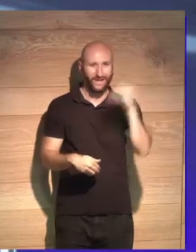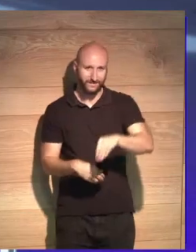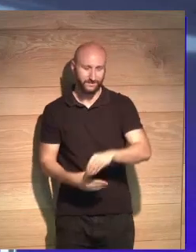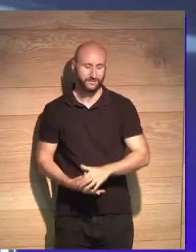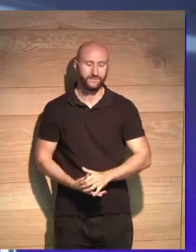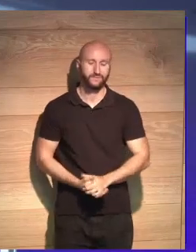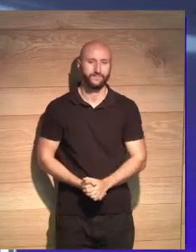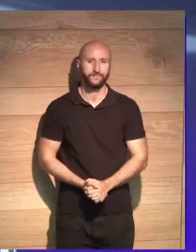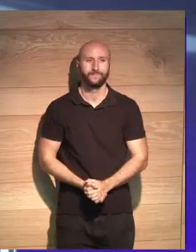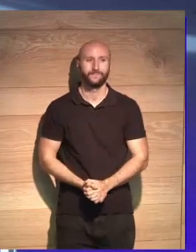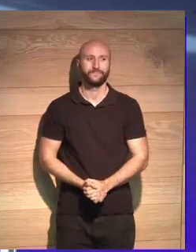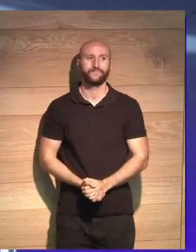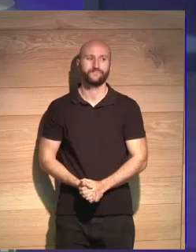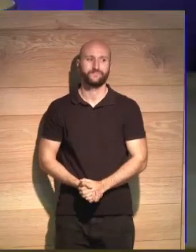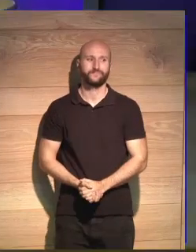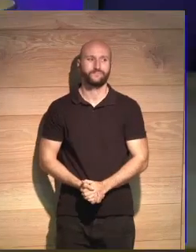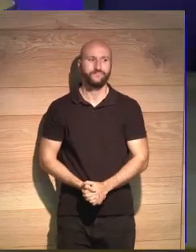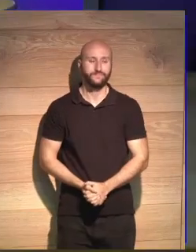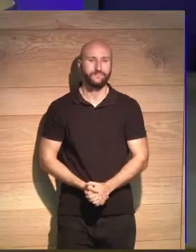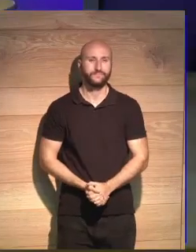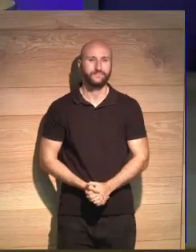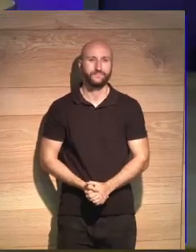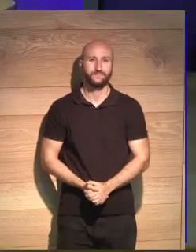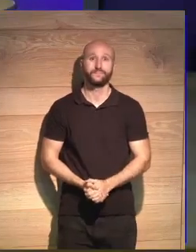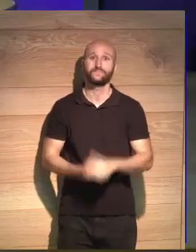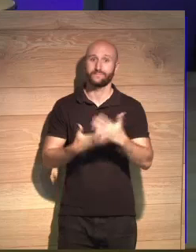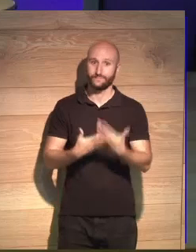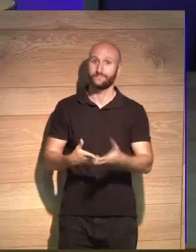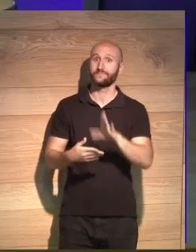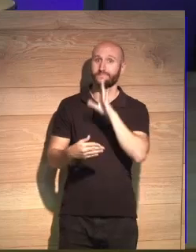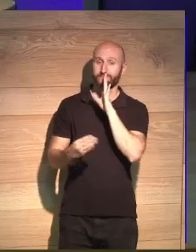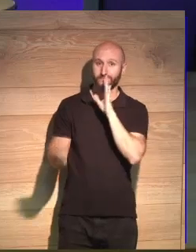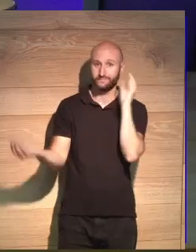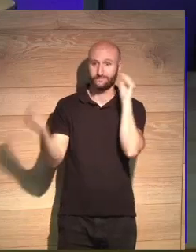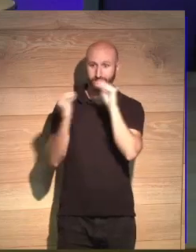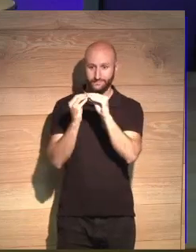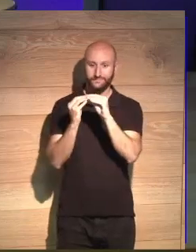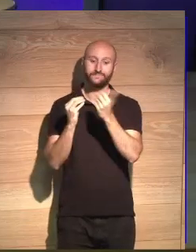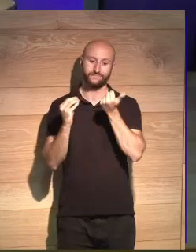extremely hard. So yes, well,